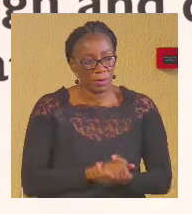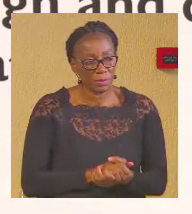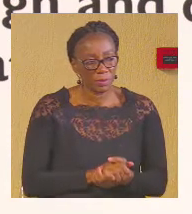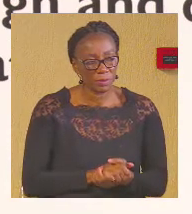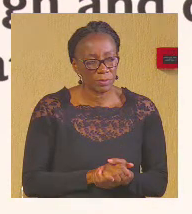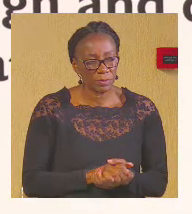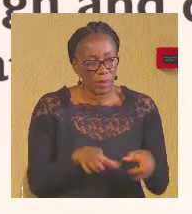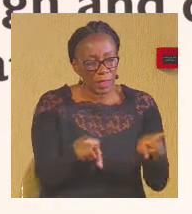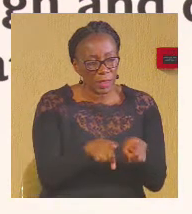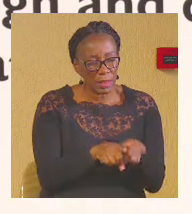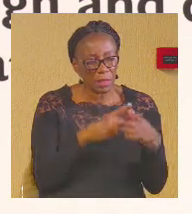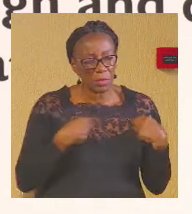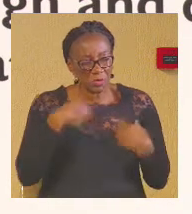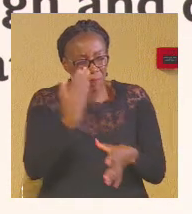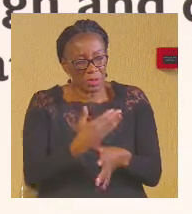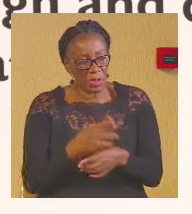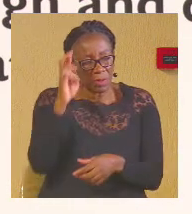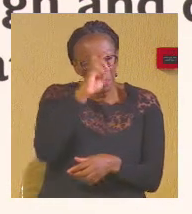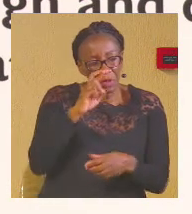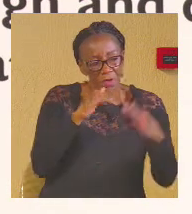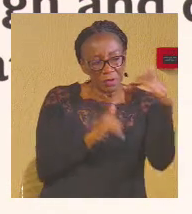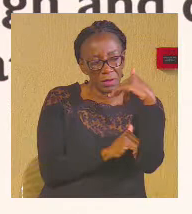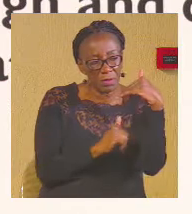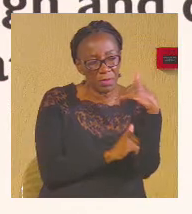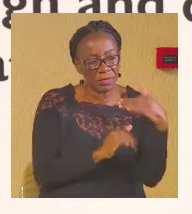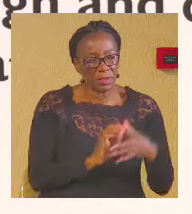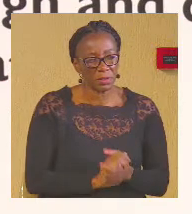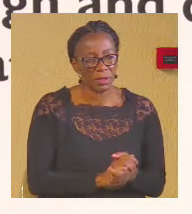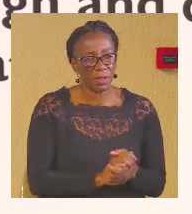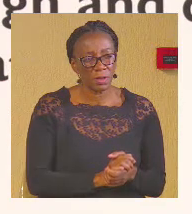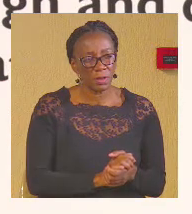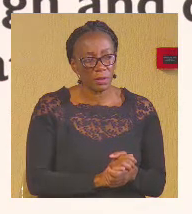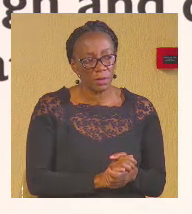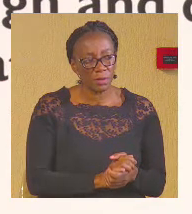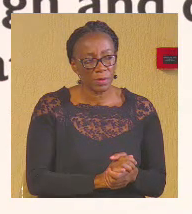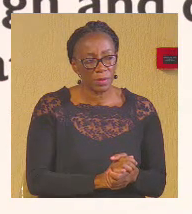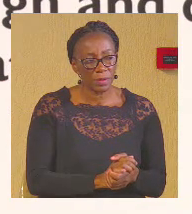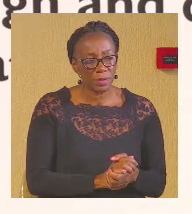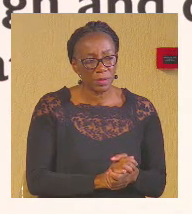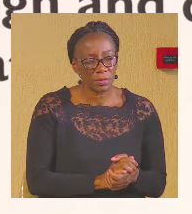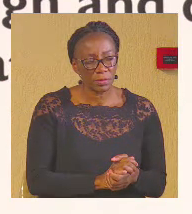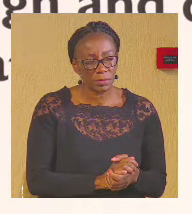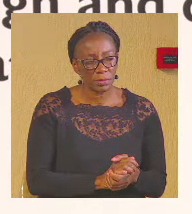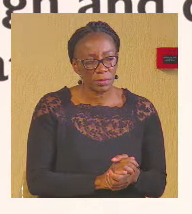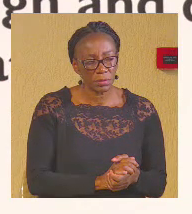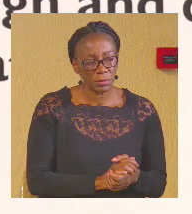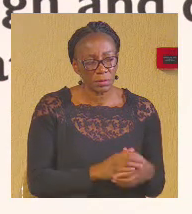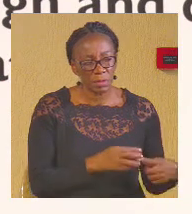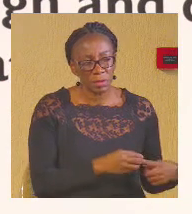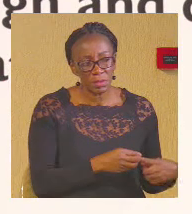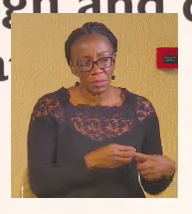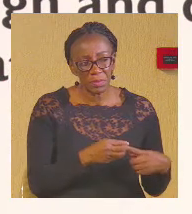been working with our regional offices, in particular the Kavango East and Kavango West regions, looking